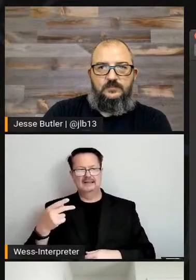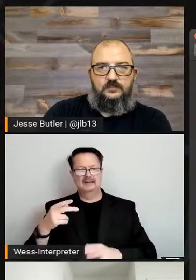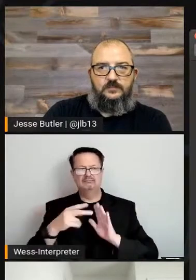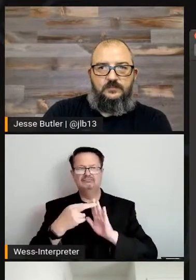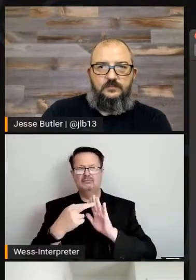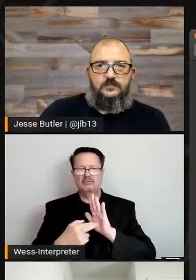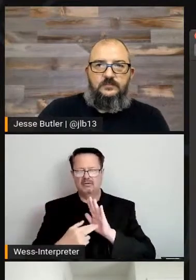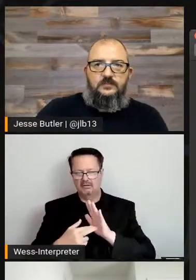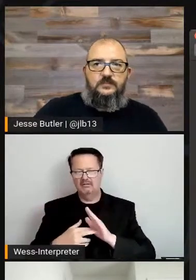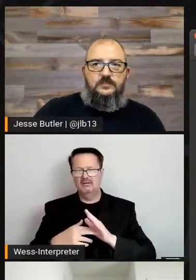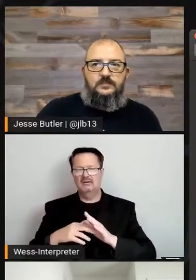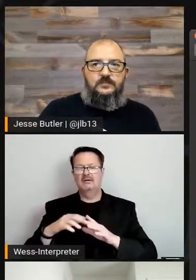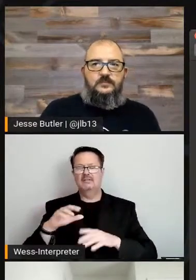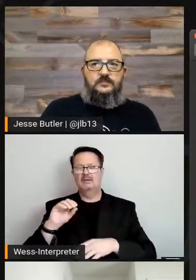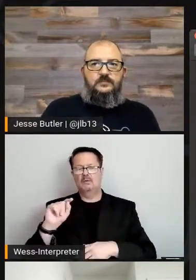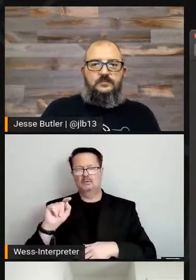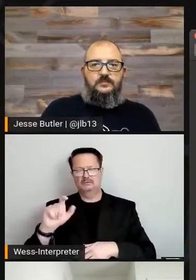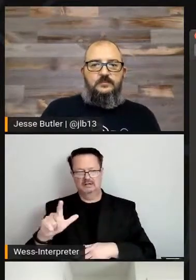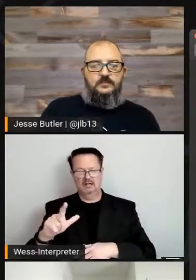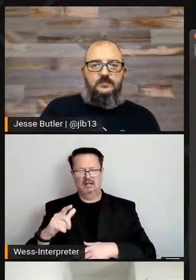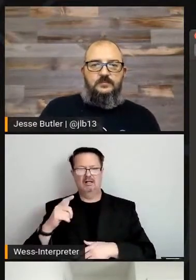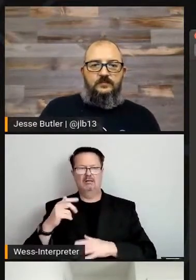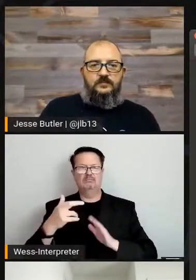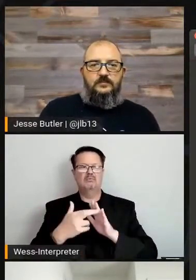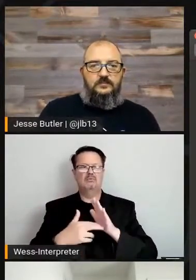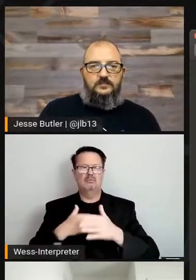OpenTelemetry protocol for